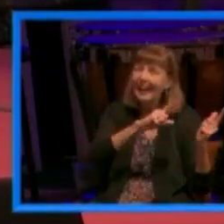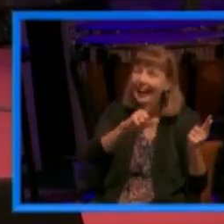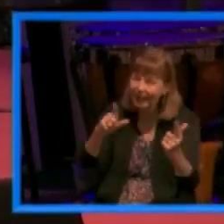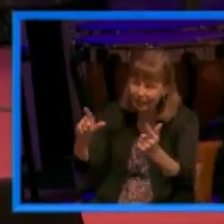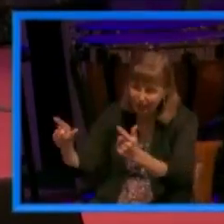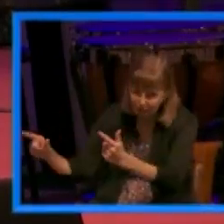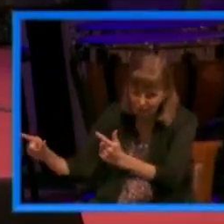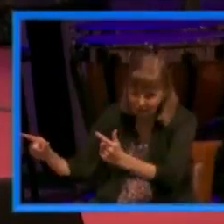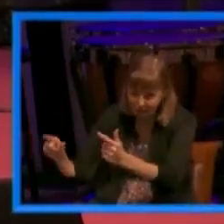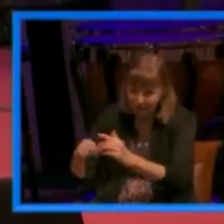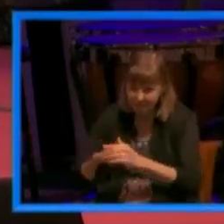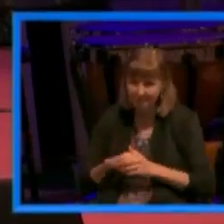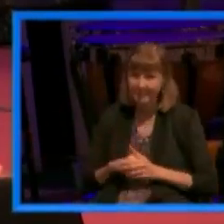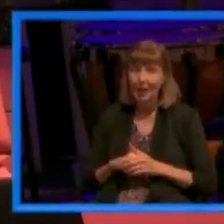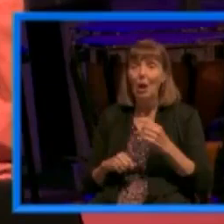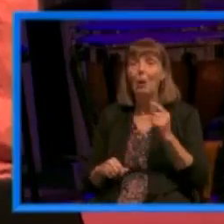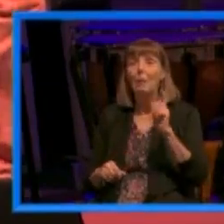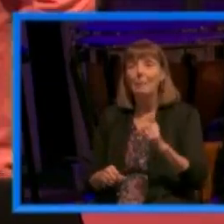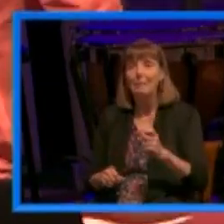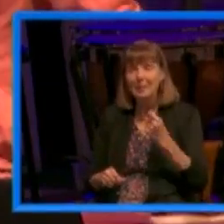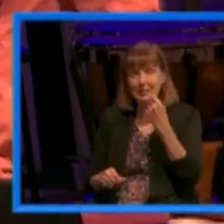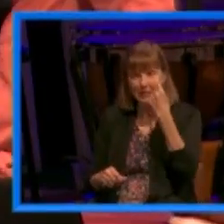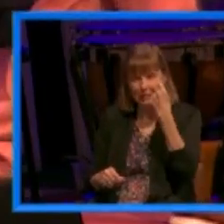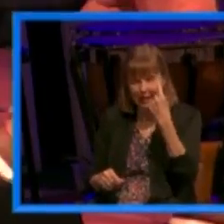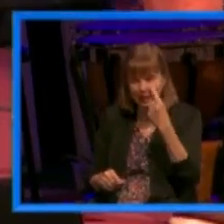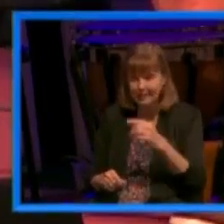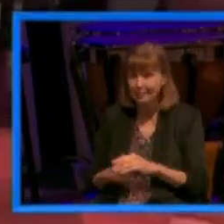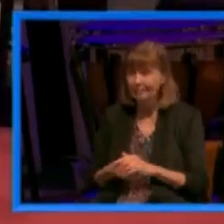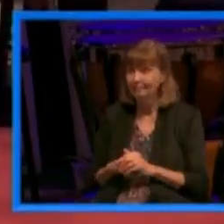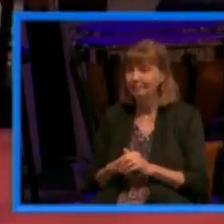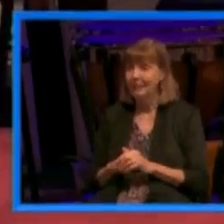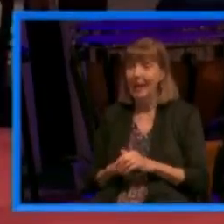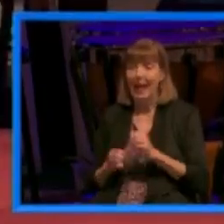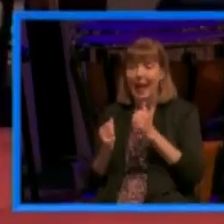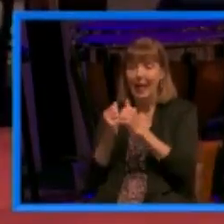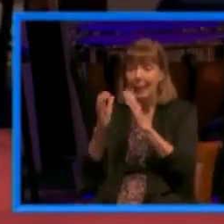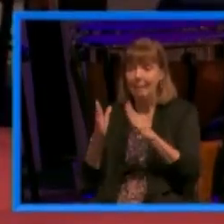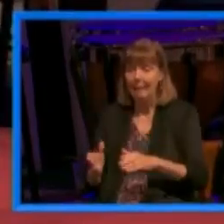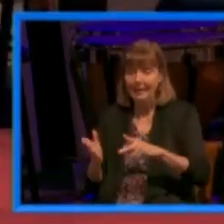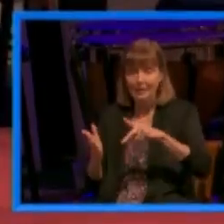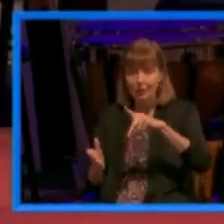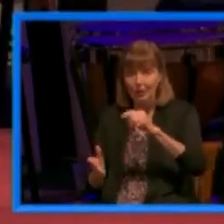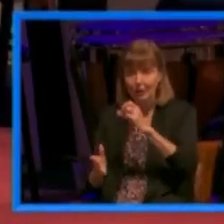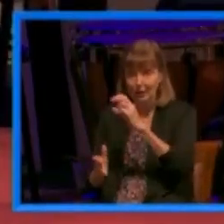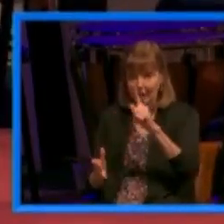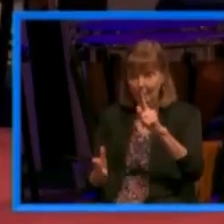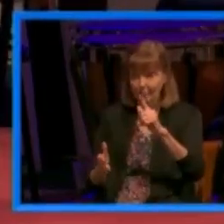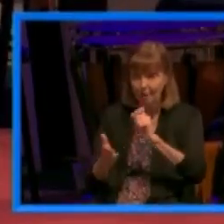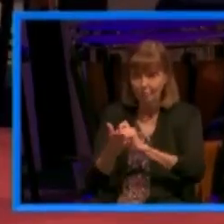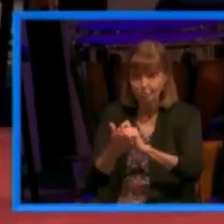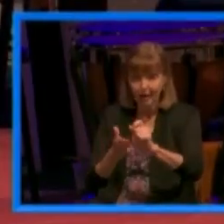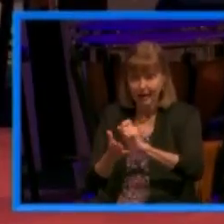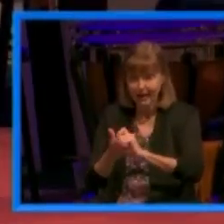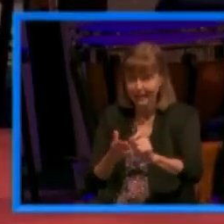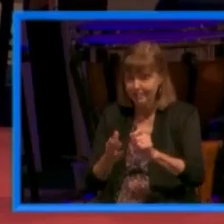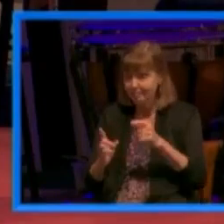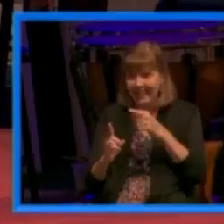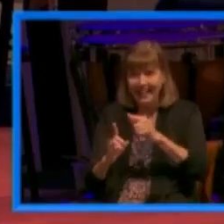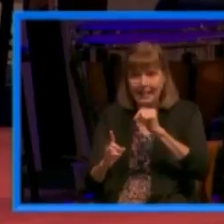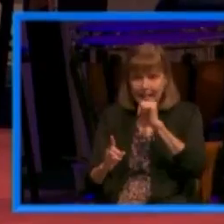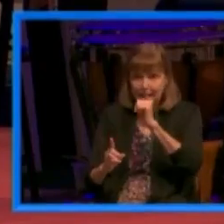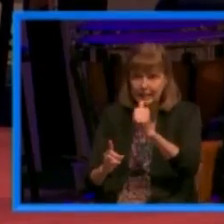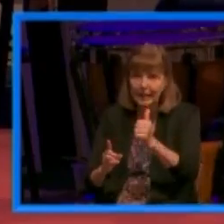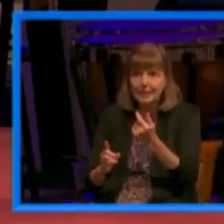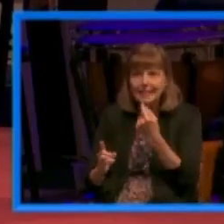must understand something. Even in the Apostle Paul's writing in Romans chapter 7, he is not advocating that somehow it's an excuse for